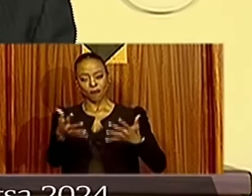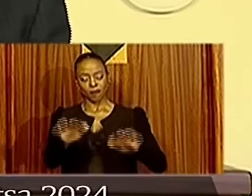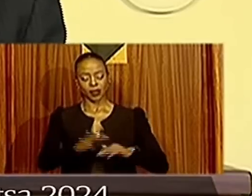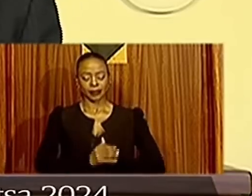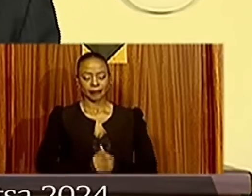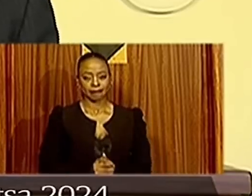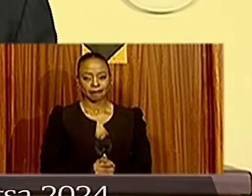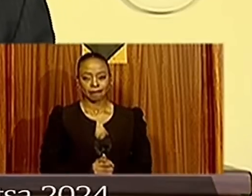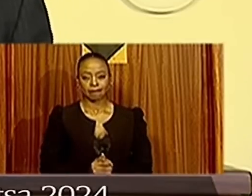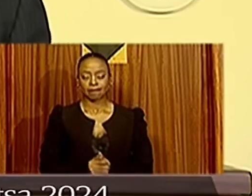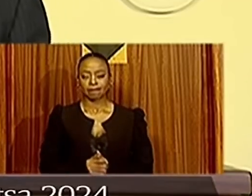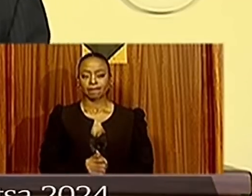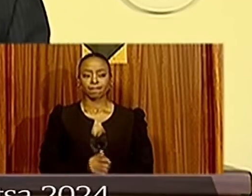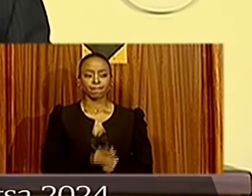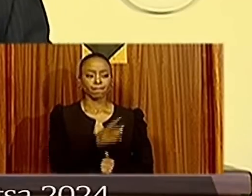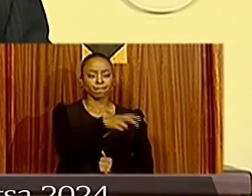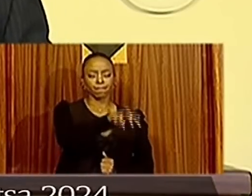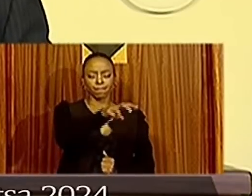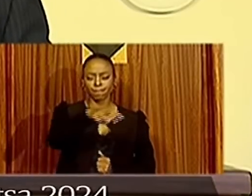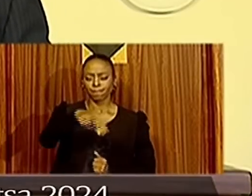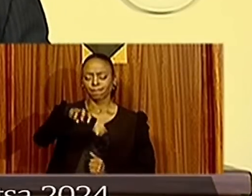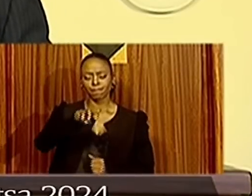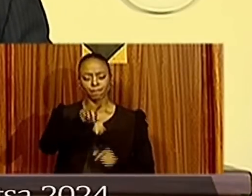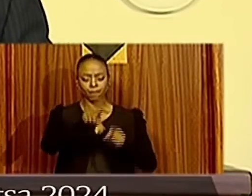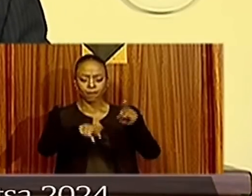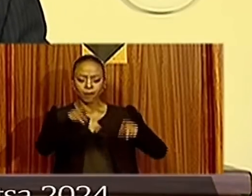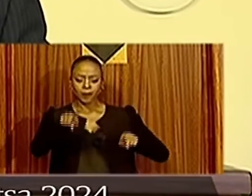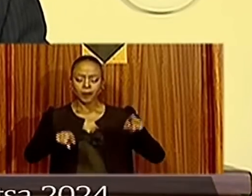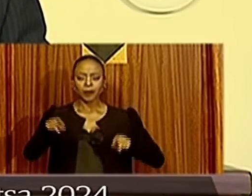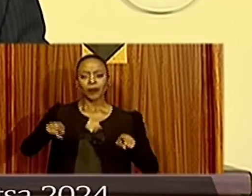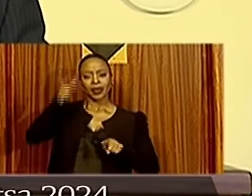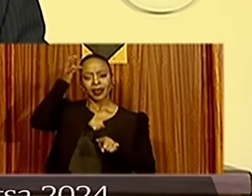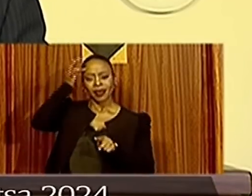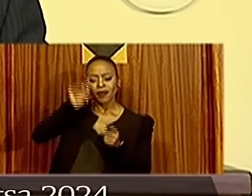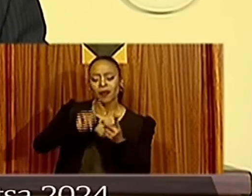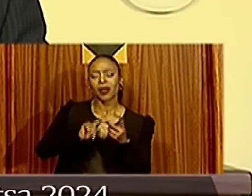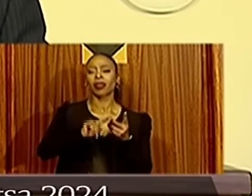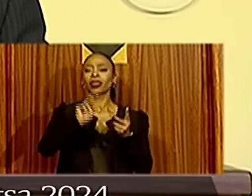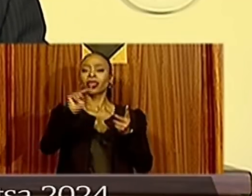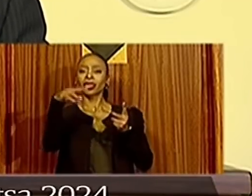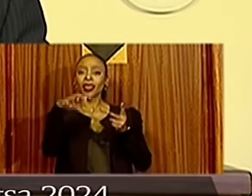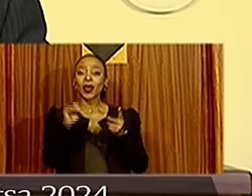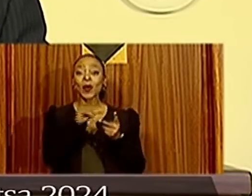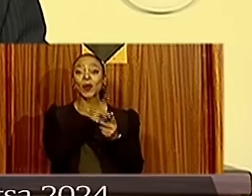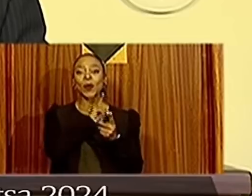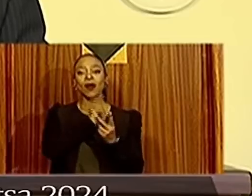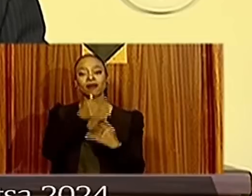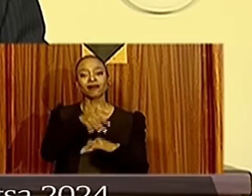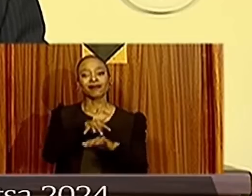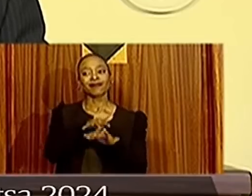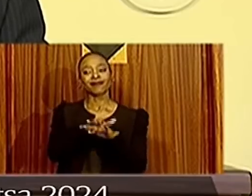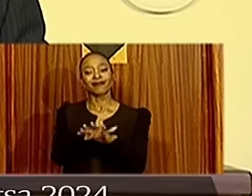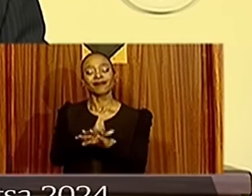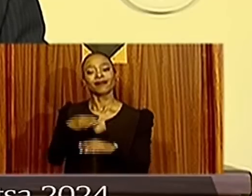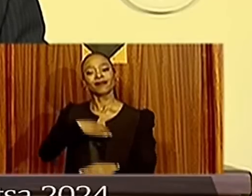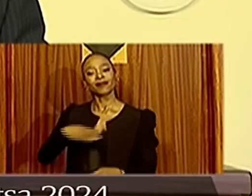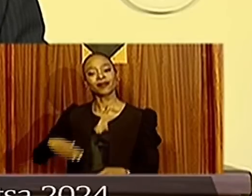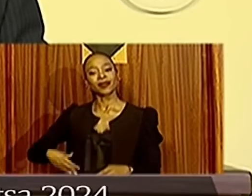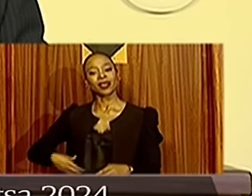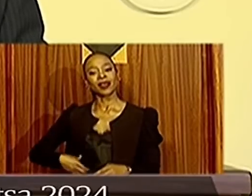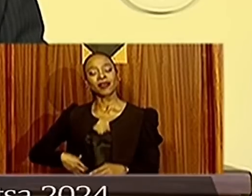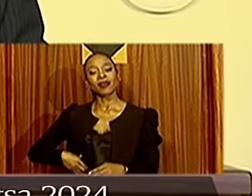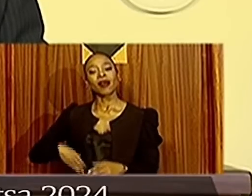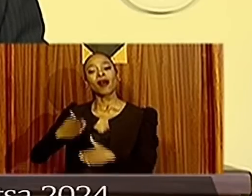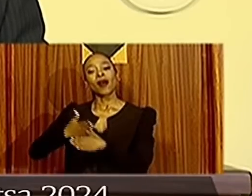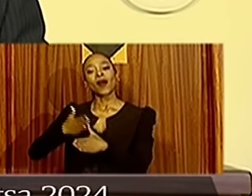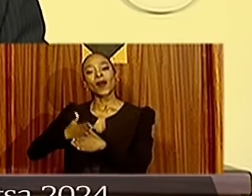We have worked across government and with NGOs to implement the Presidential Employment Stimulus, which